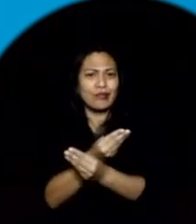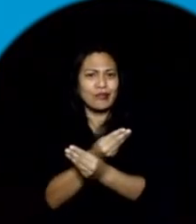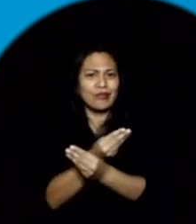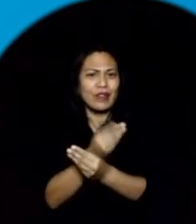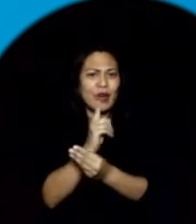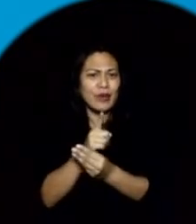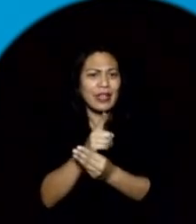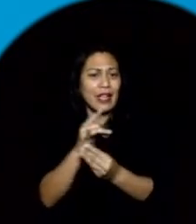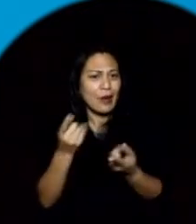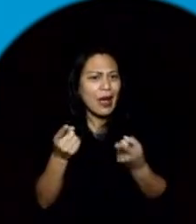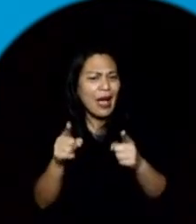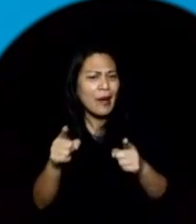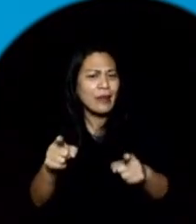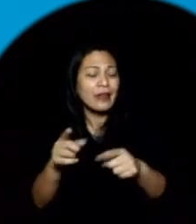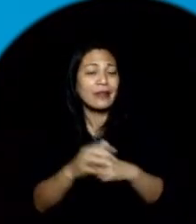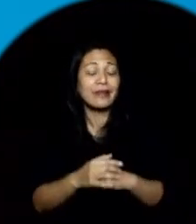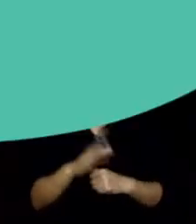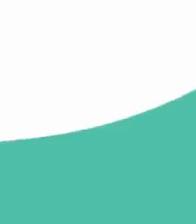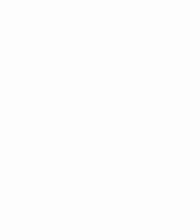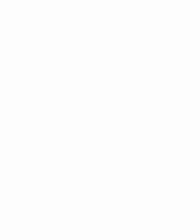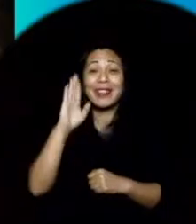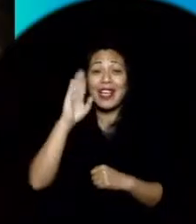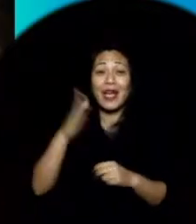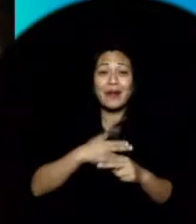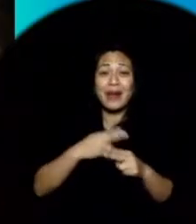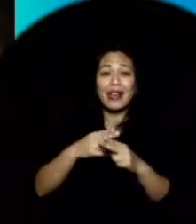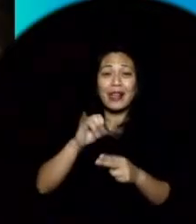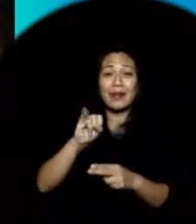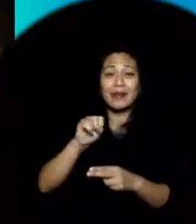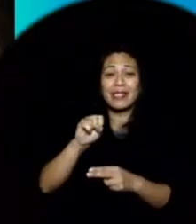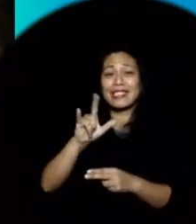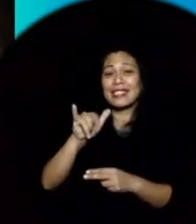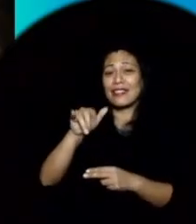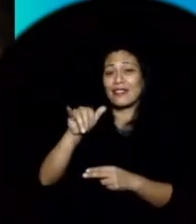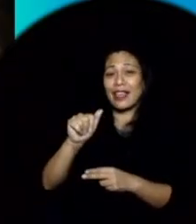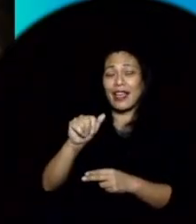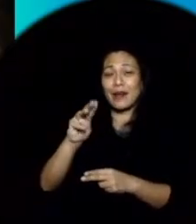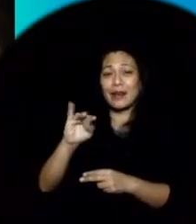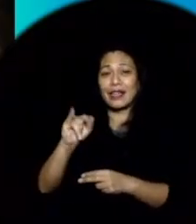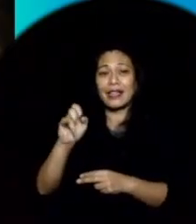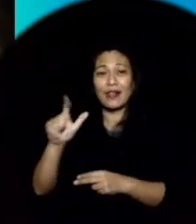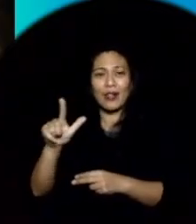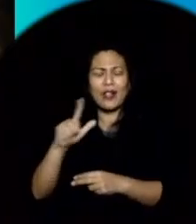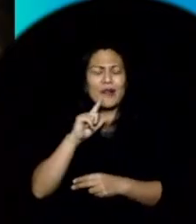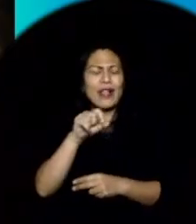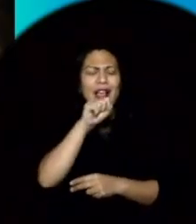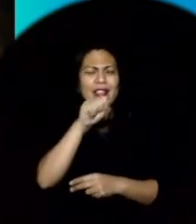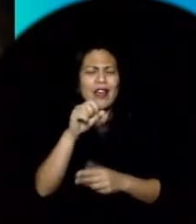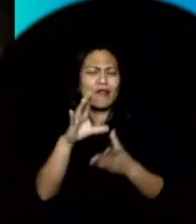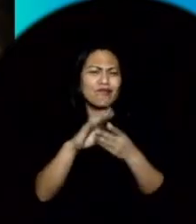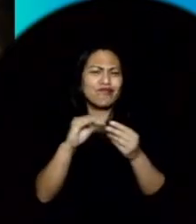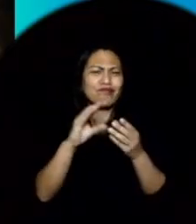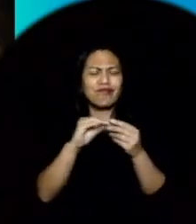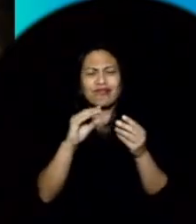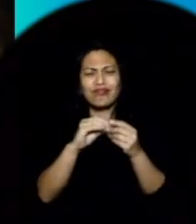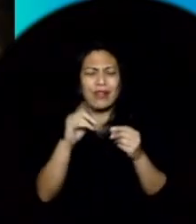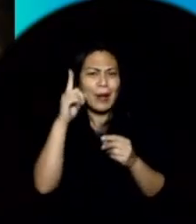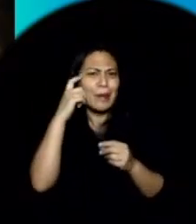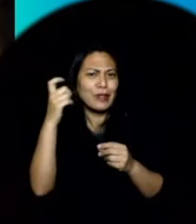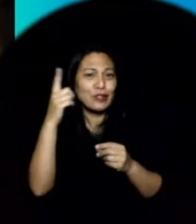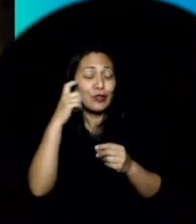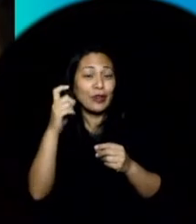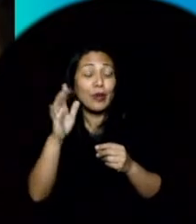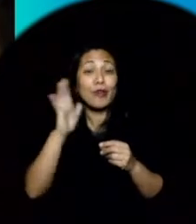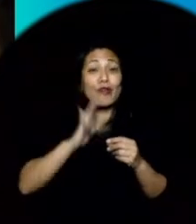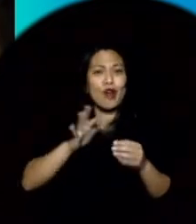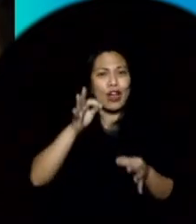souls switch in search of justice. Hi, my name is Sylvia McNicoll, and I love reading mysteries. When I was